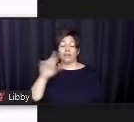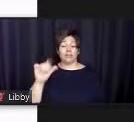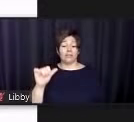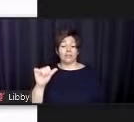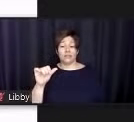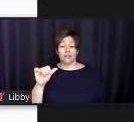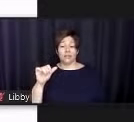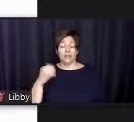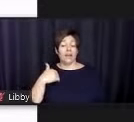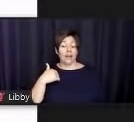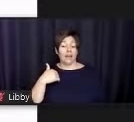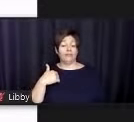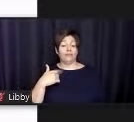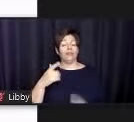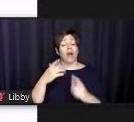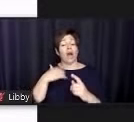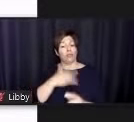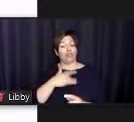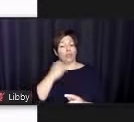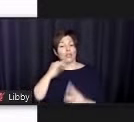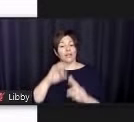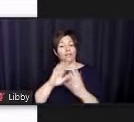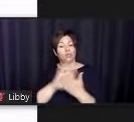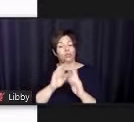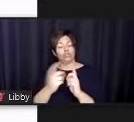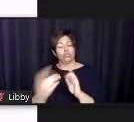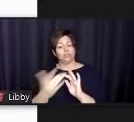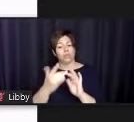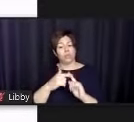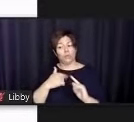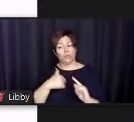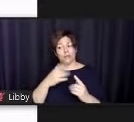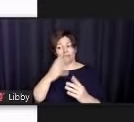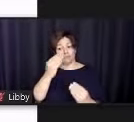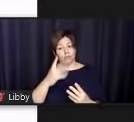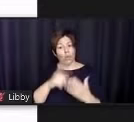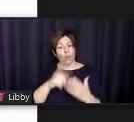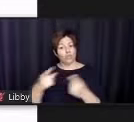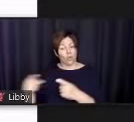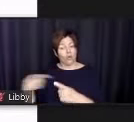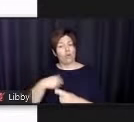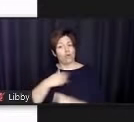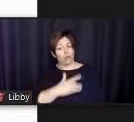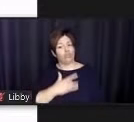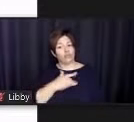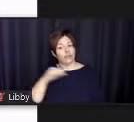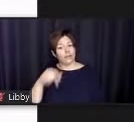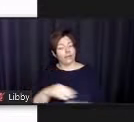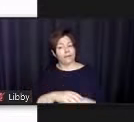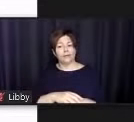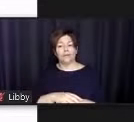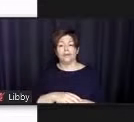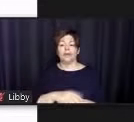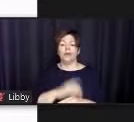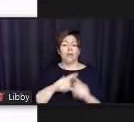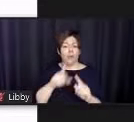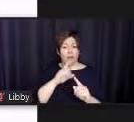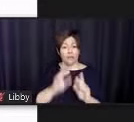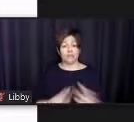school districts would reach out to me and pay attention to what's going on. So I appreciate this. But it's